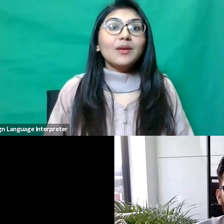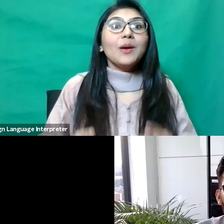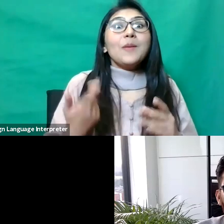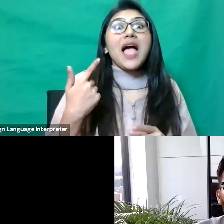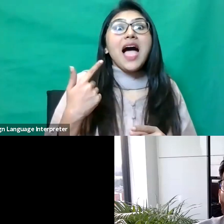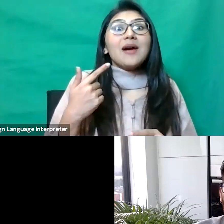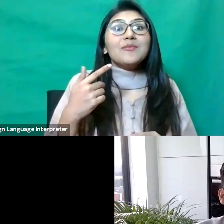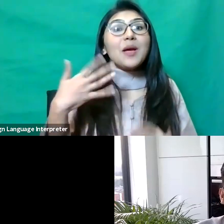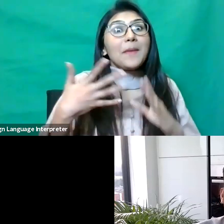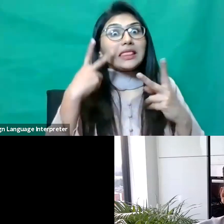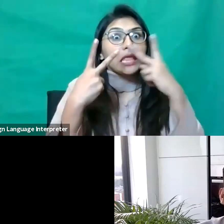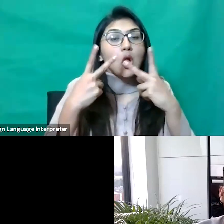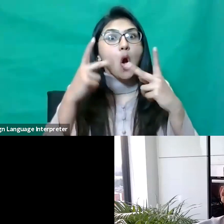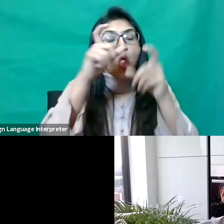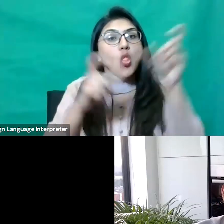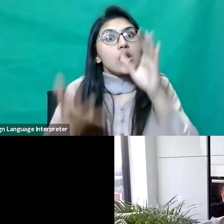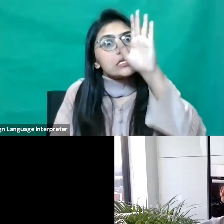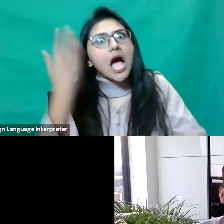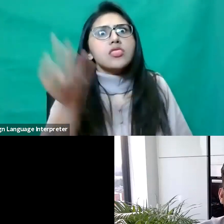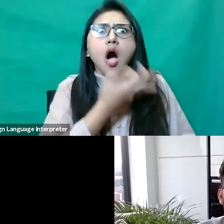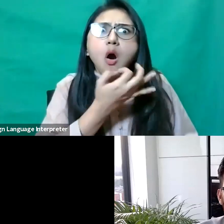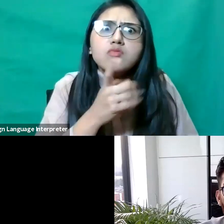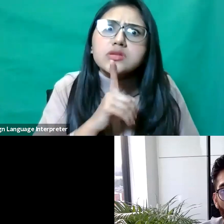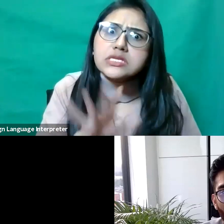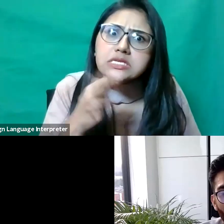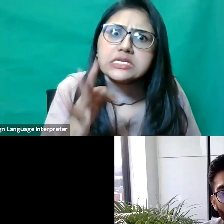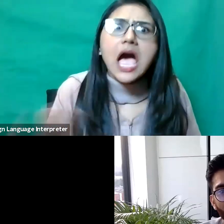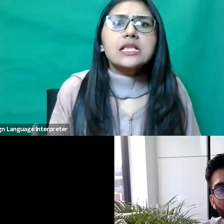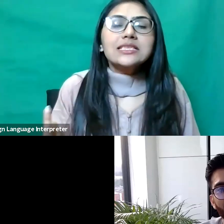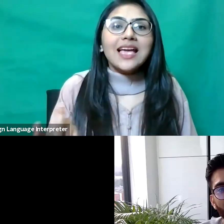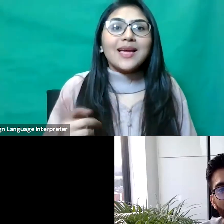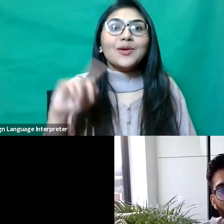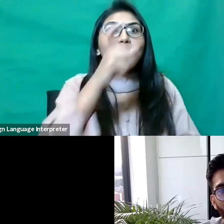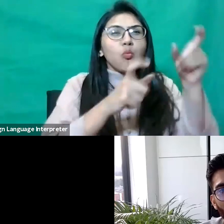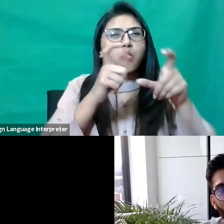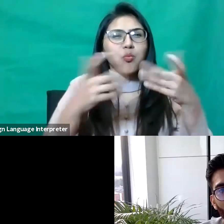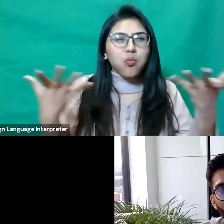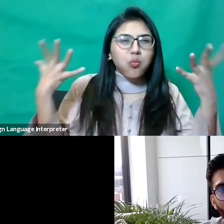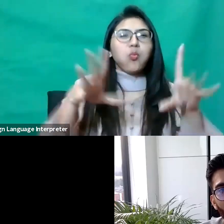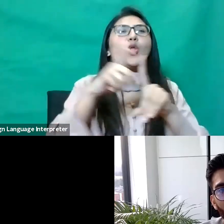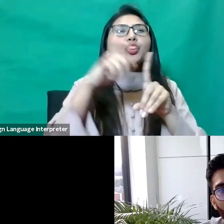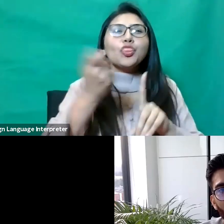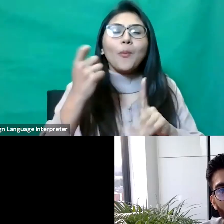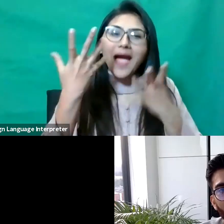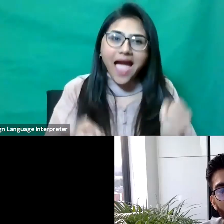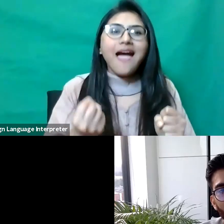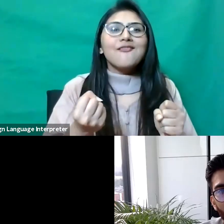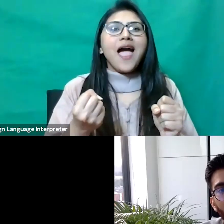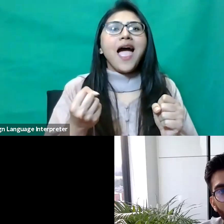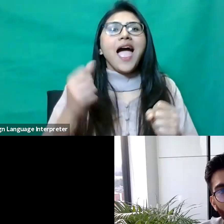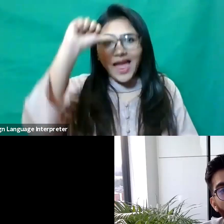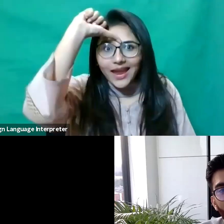Arabic. Yeah, I know where you're coming from. Yeah. Because most of the population in Dubai is Pakistani and